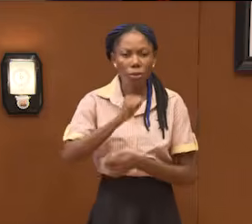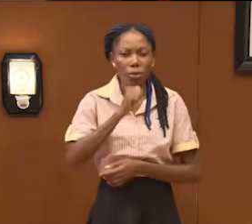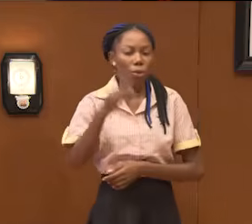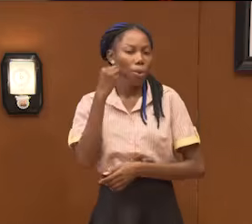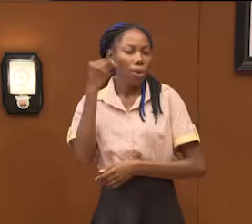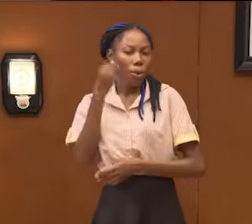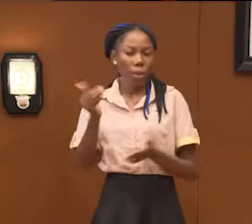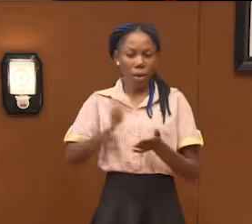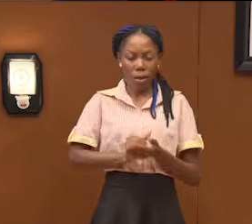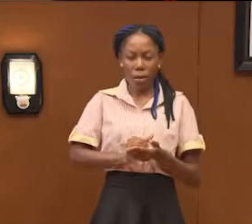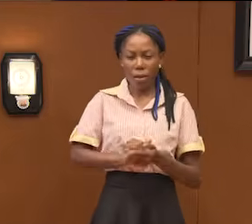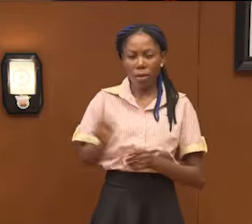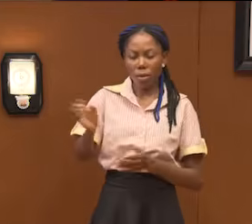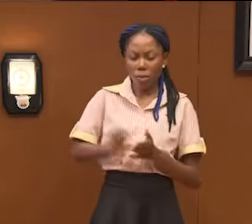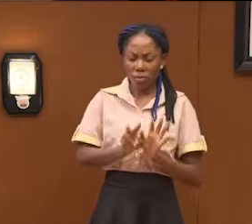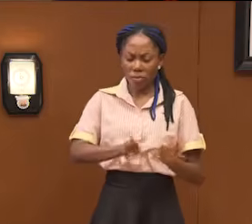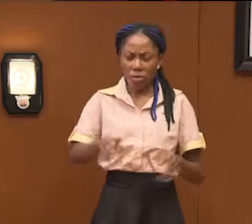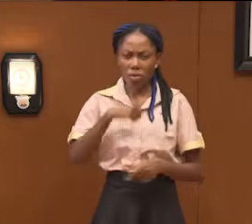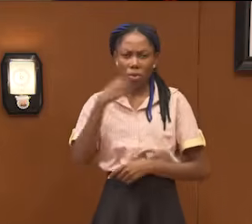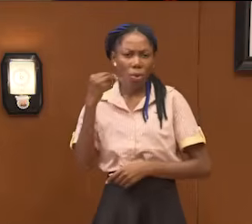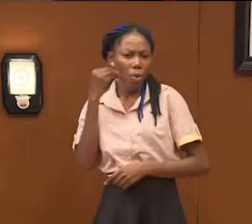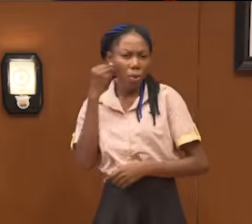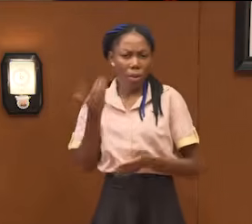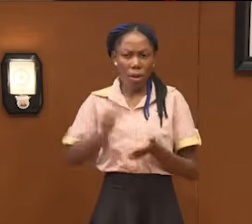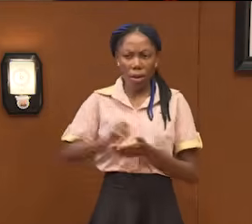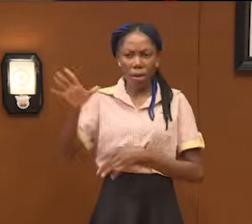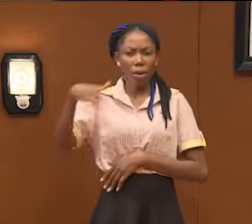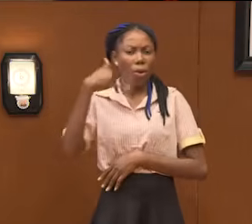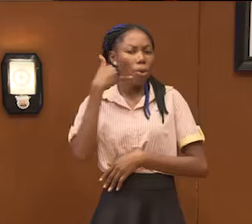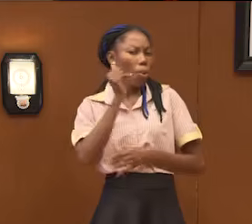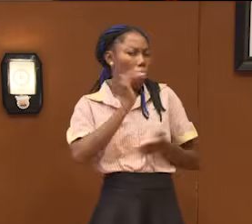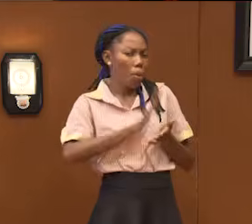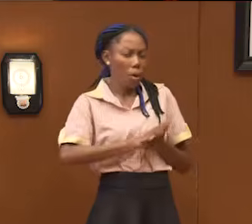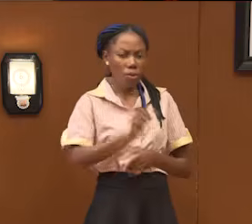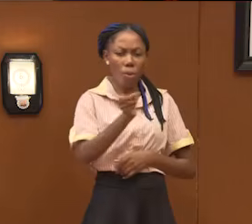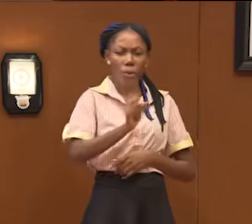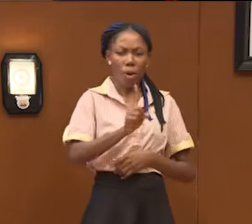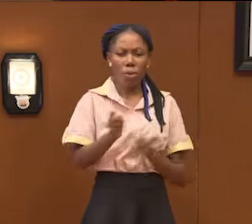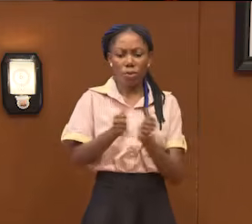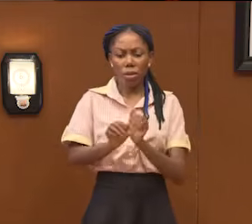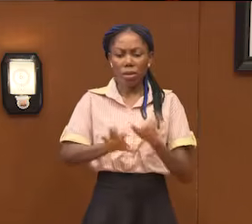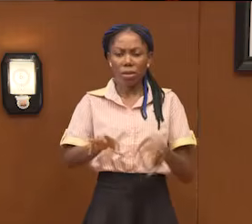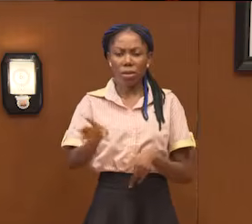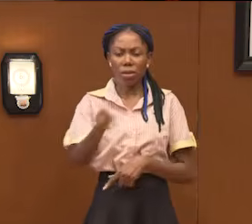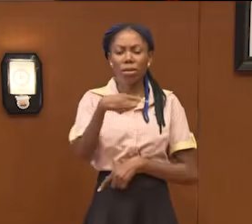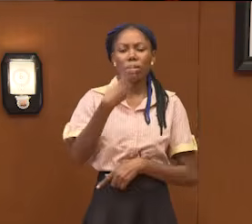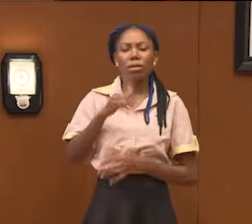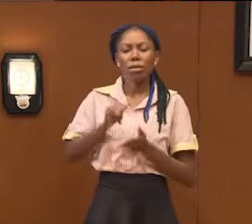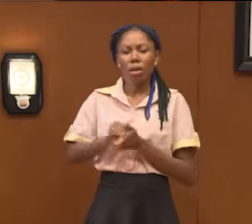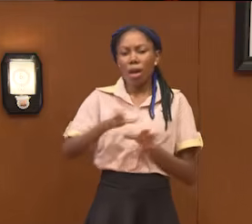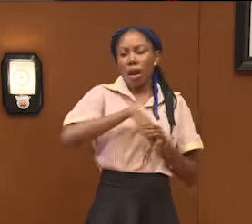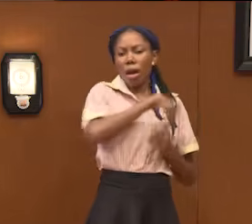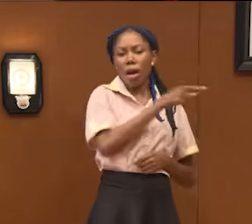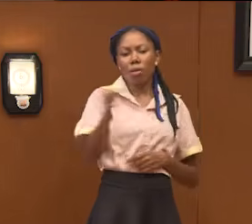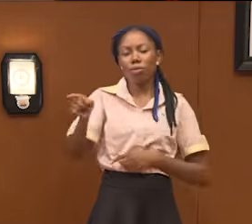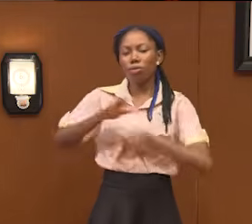and Anas. And I called my wife, where are you? And my children, they said Aliami and Anas is with her. I should